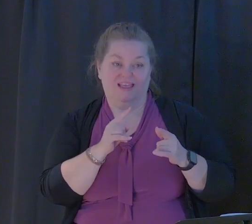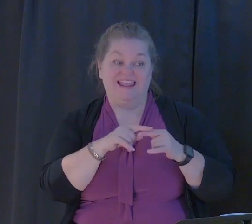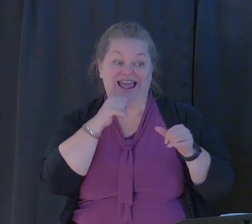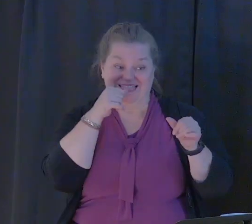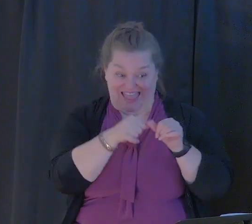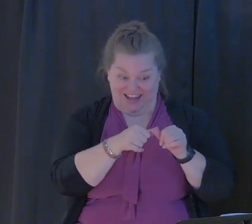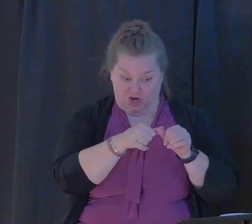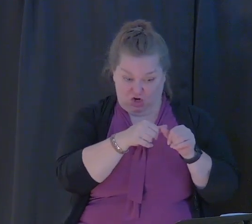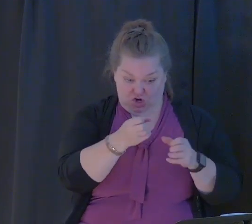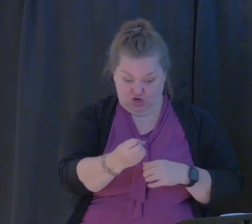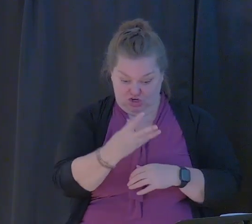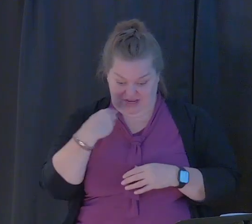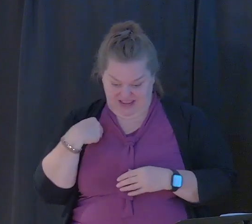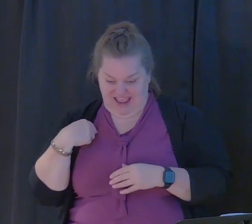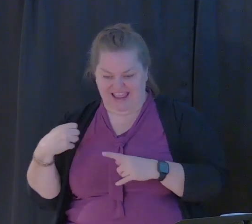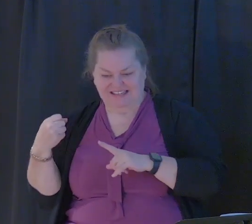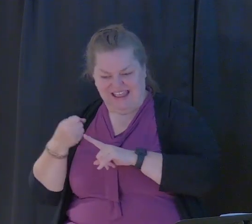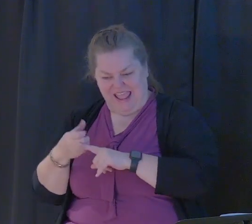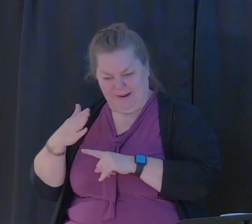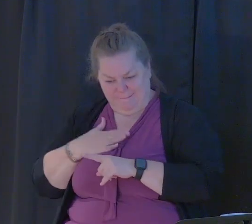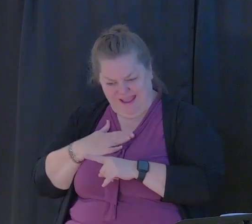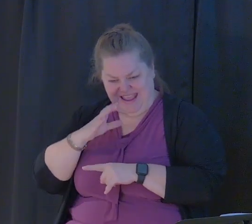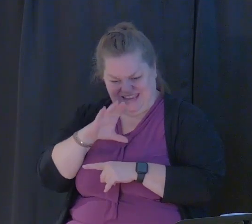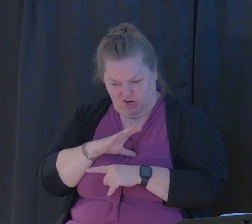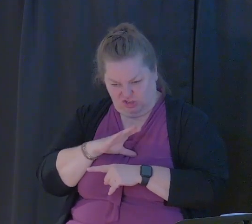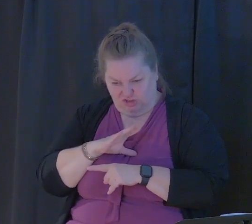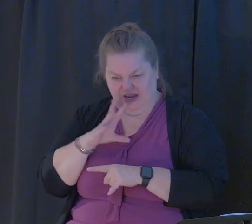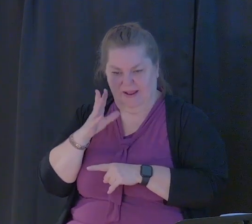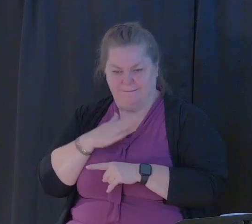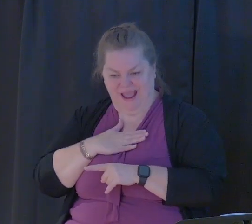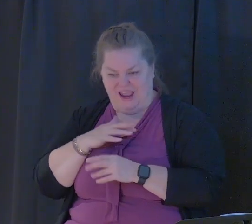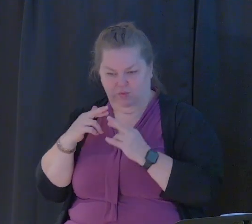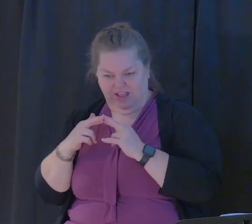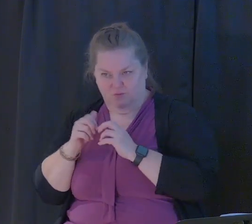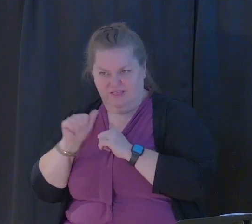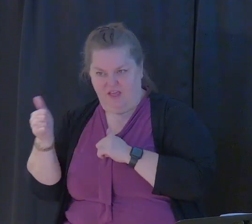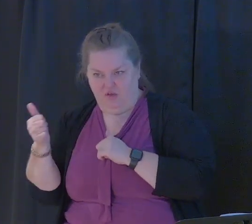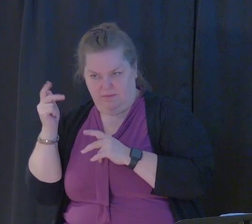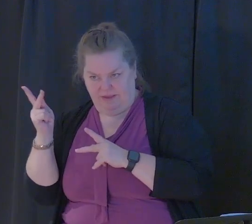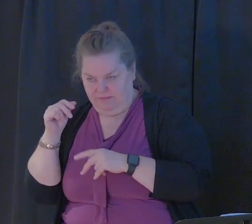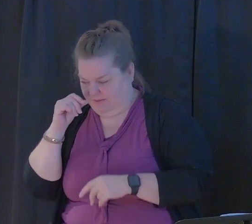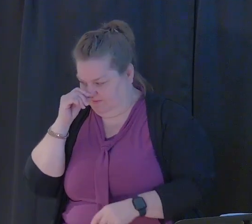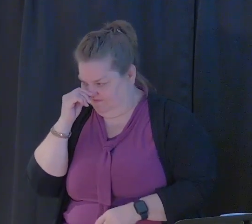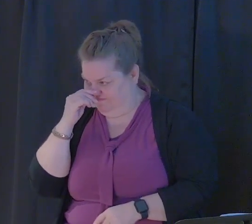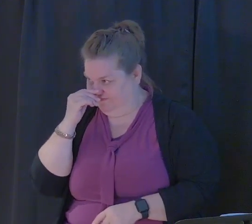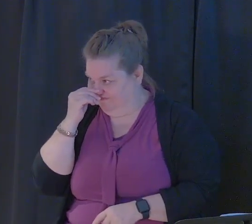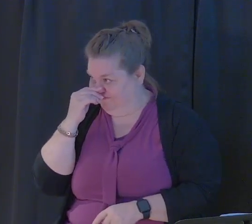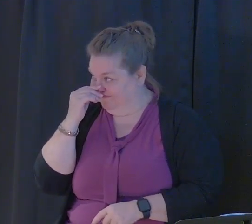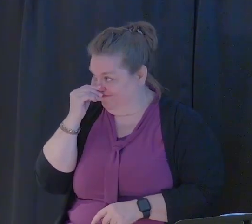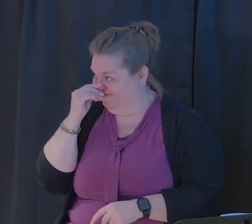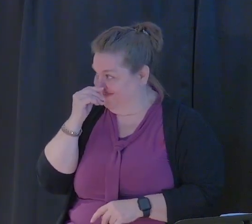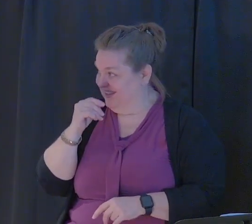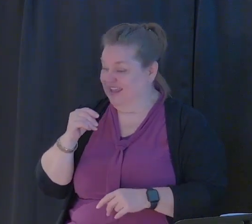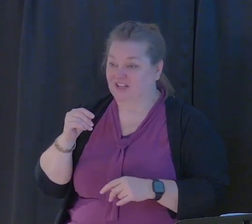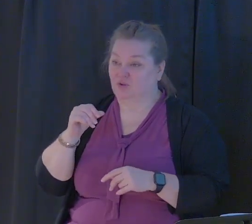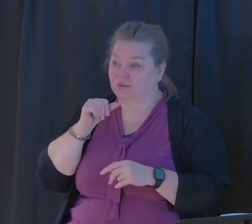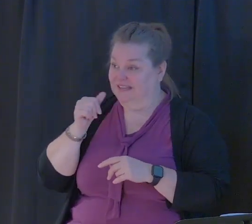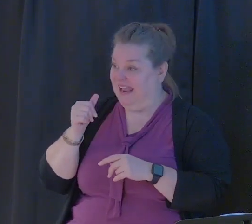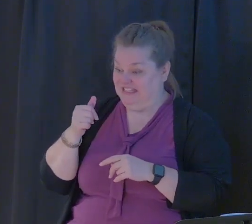character and my relationships with other people. He took it out from you and me to other